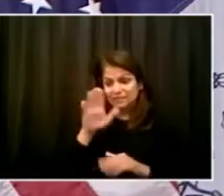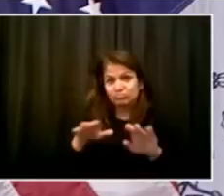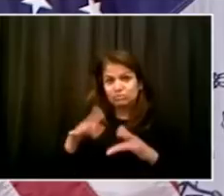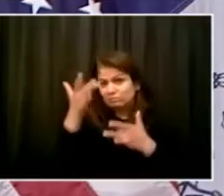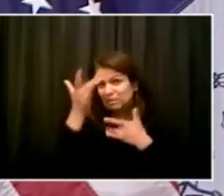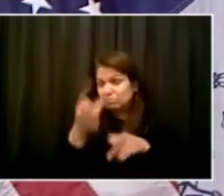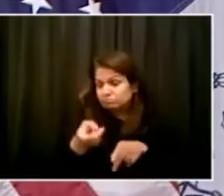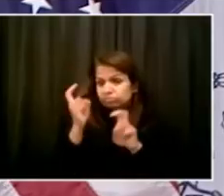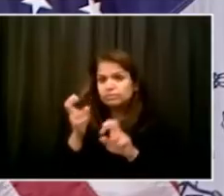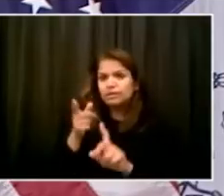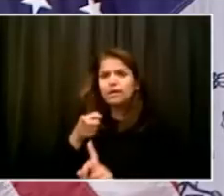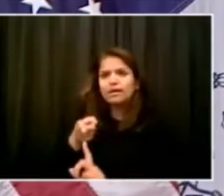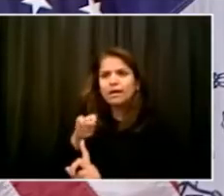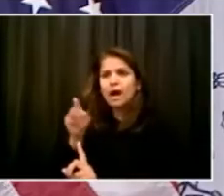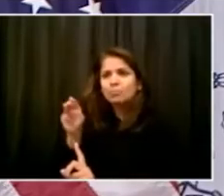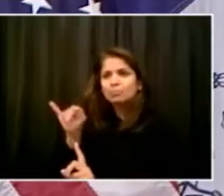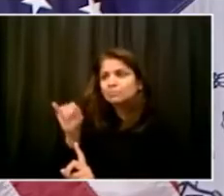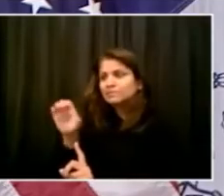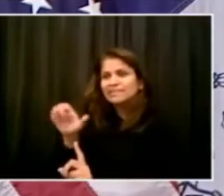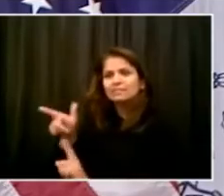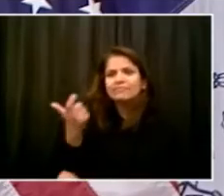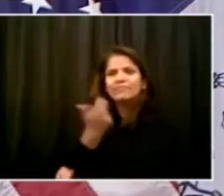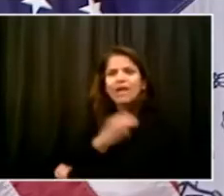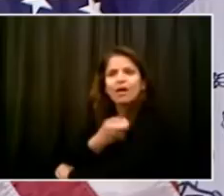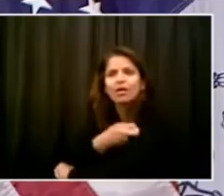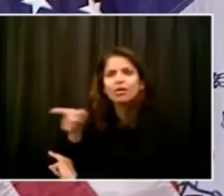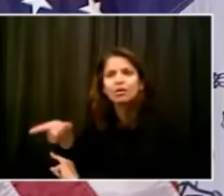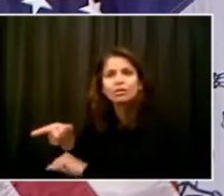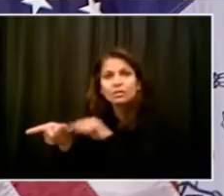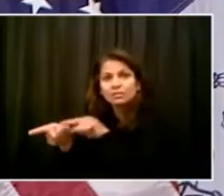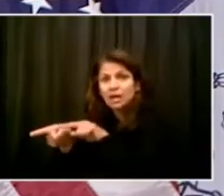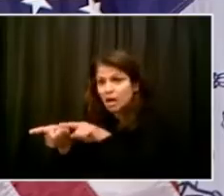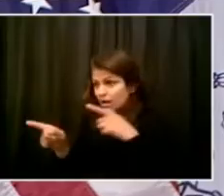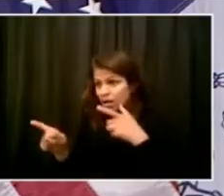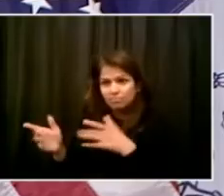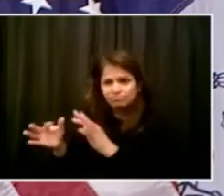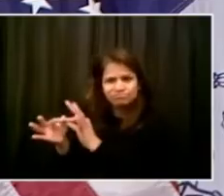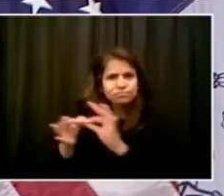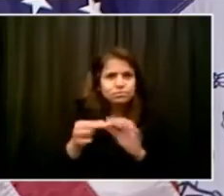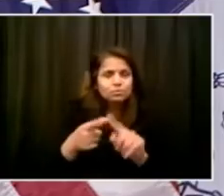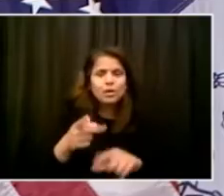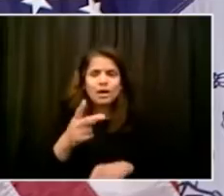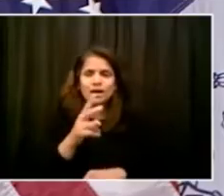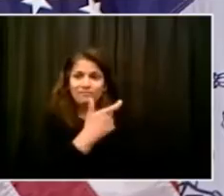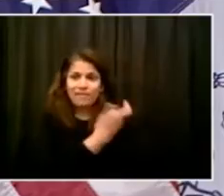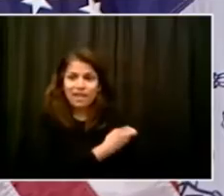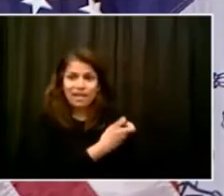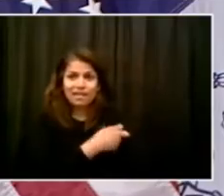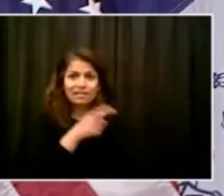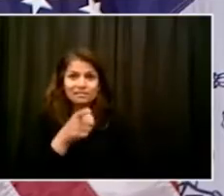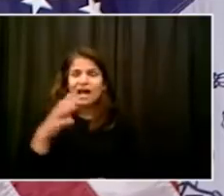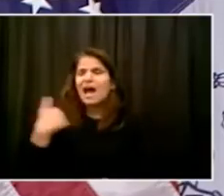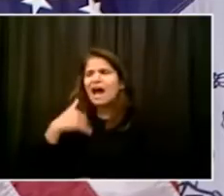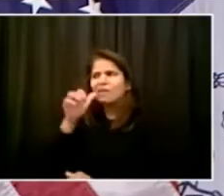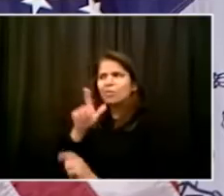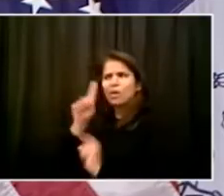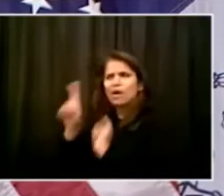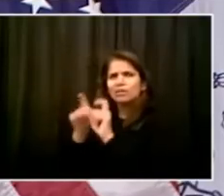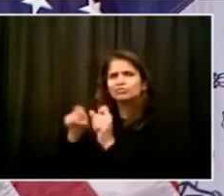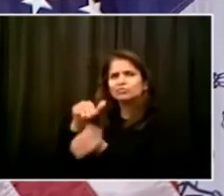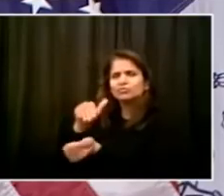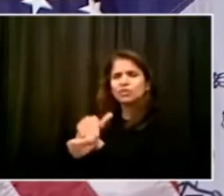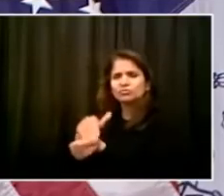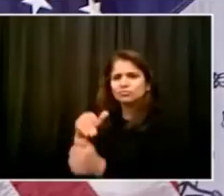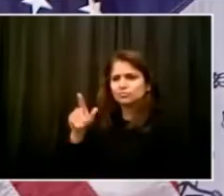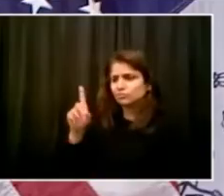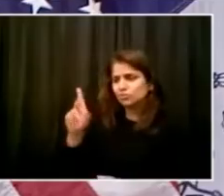this development of MIS-C. So let me start with Dr. Barbeau, and then if Dr. Varma or Dr. Katz want to jump in,